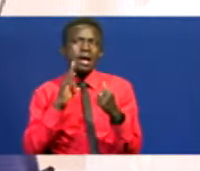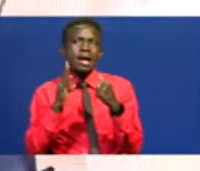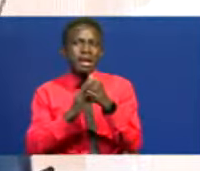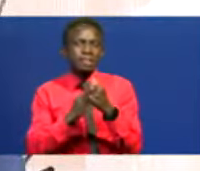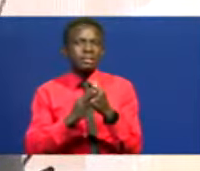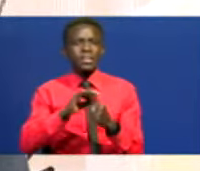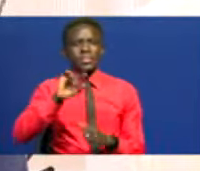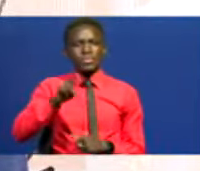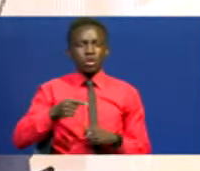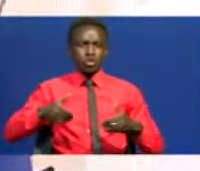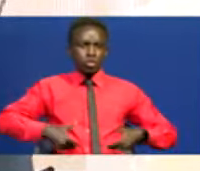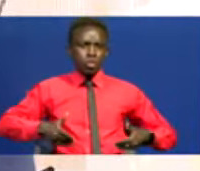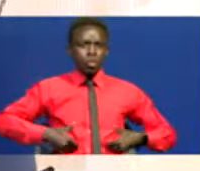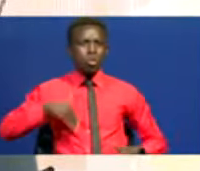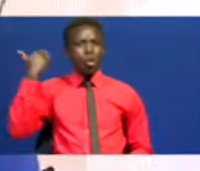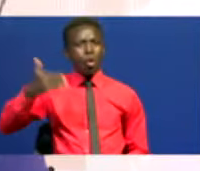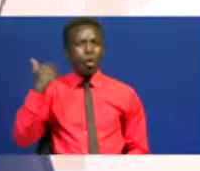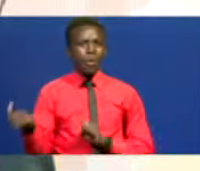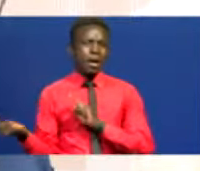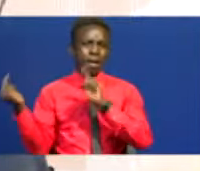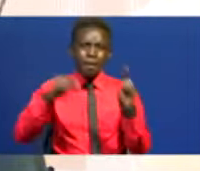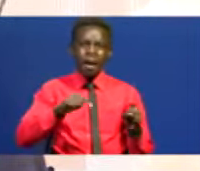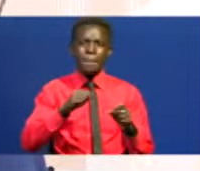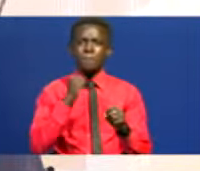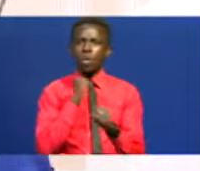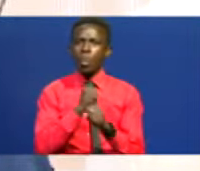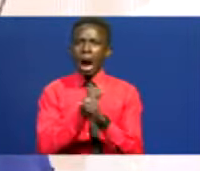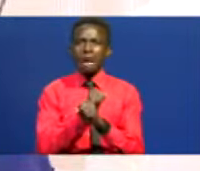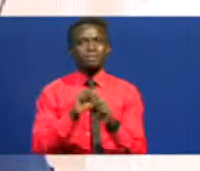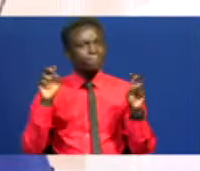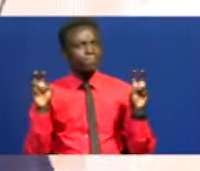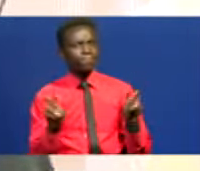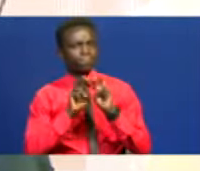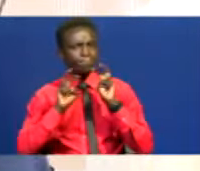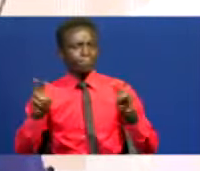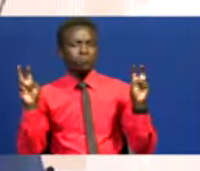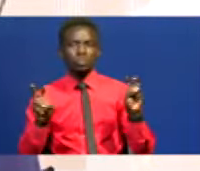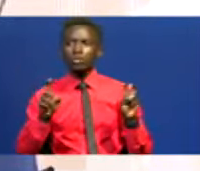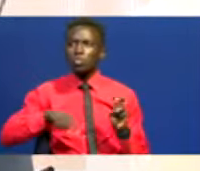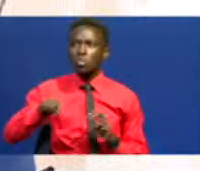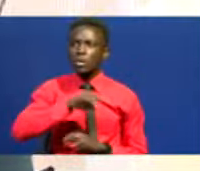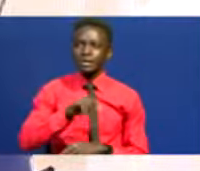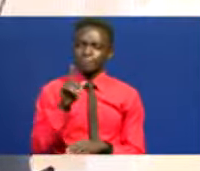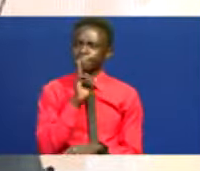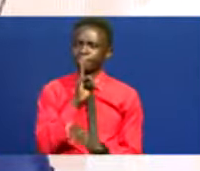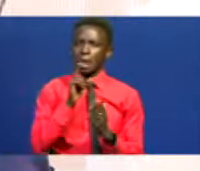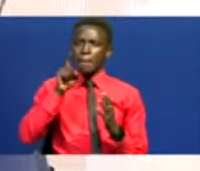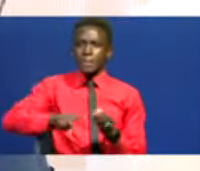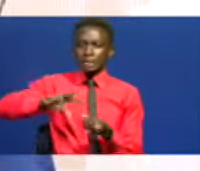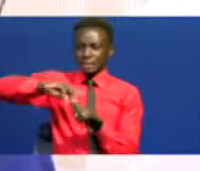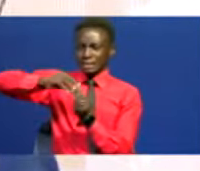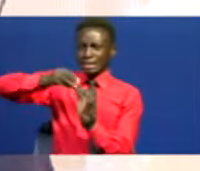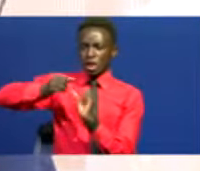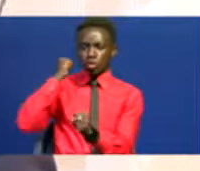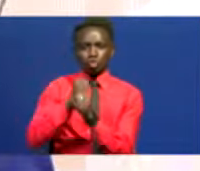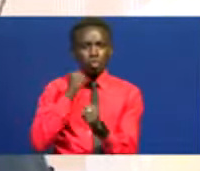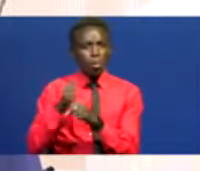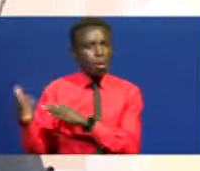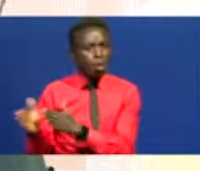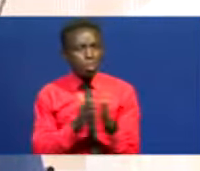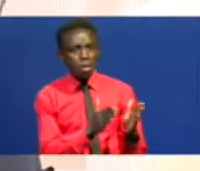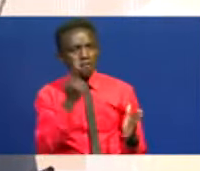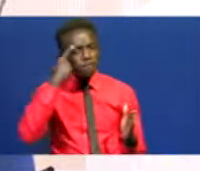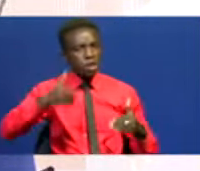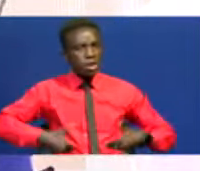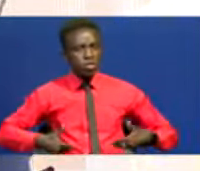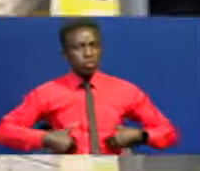you know, coming to the labor market every year. So what we are recommending is that we must create job opportunities for this number of youth which are coming